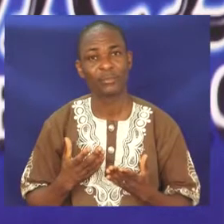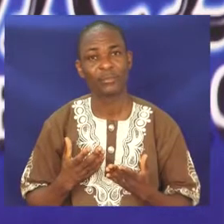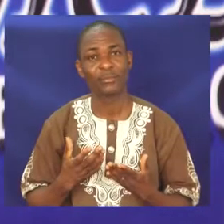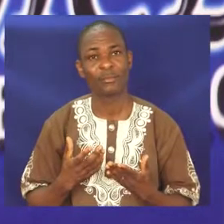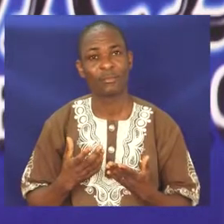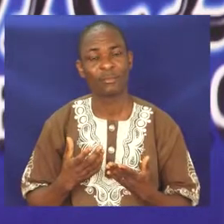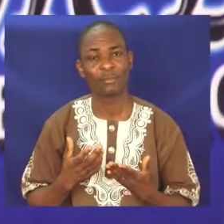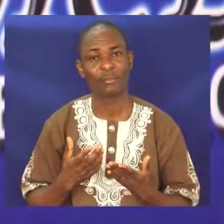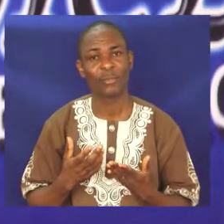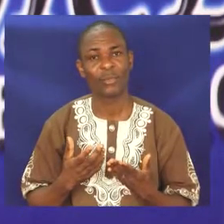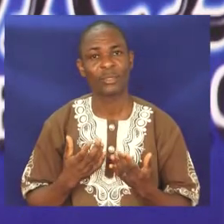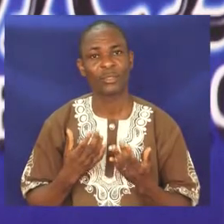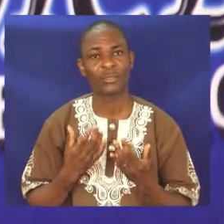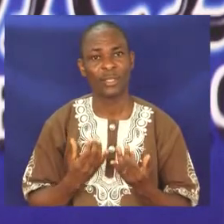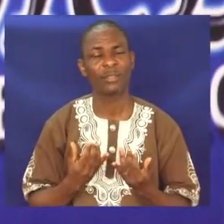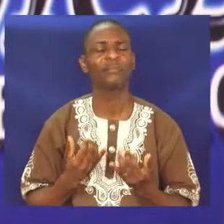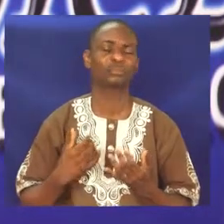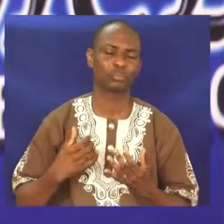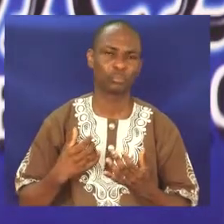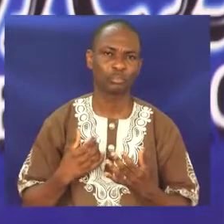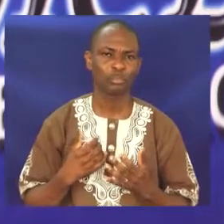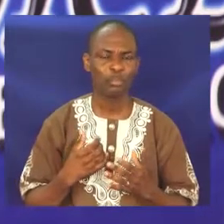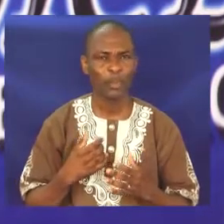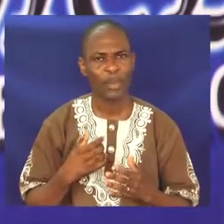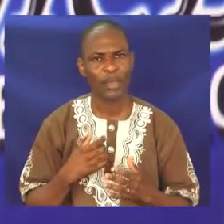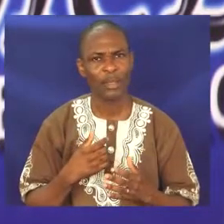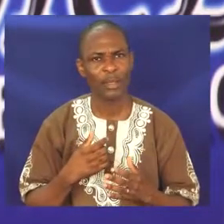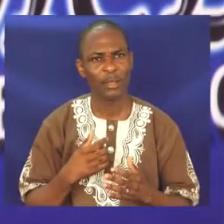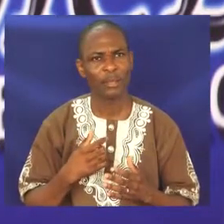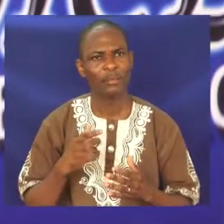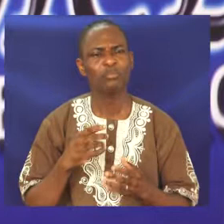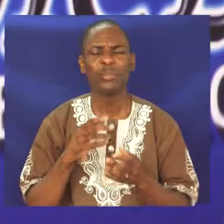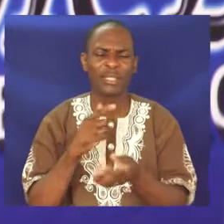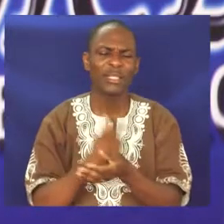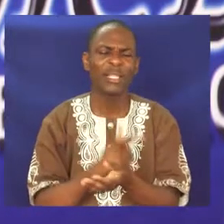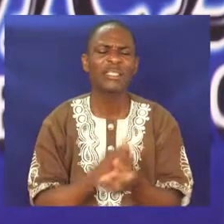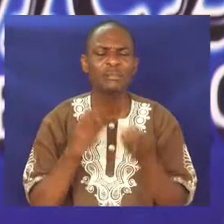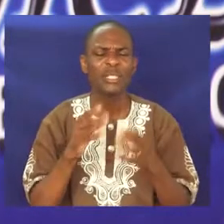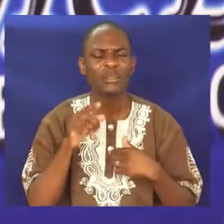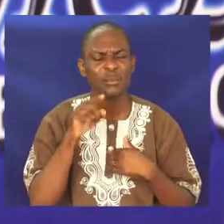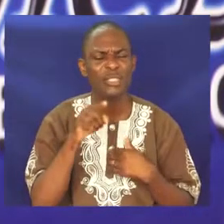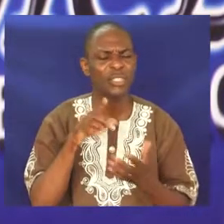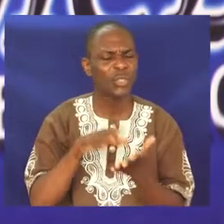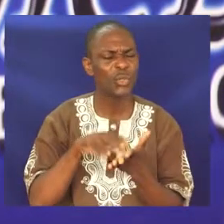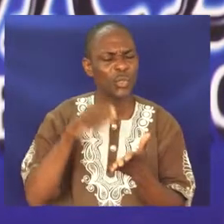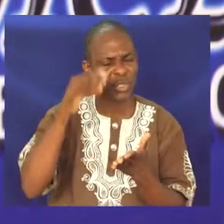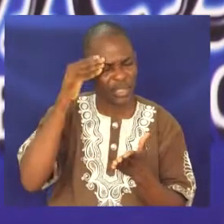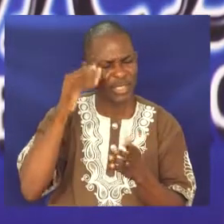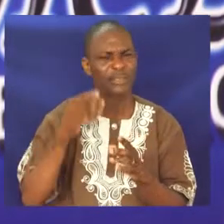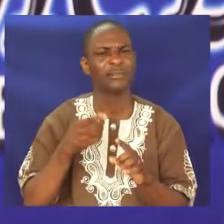And I do see a dear baby, and a woha. Me no me a no, a bet to me a sia. A war, and I know a buyer to ye,